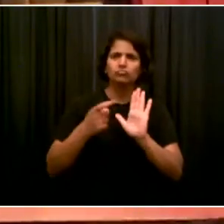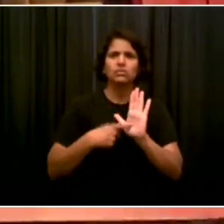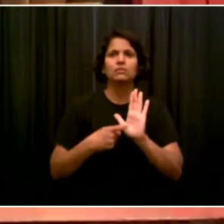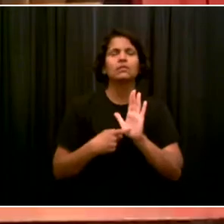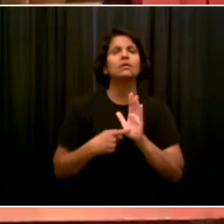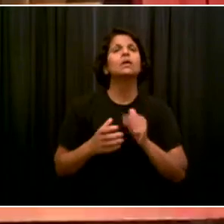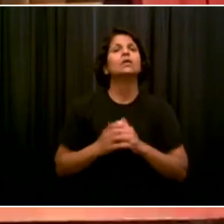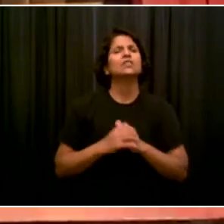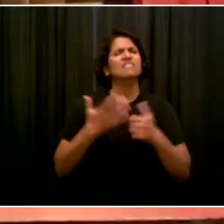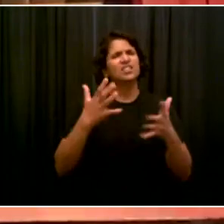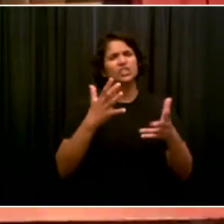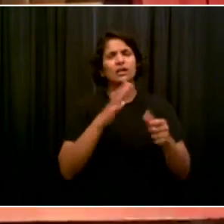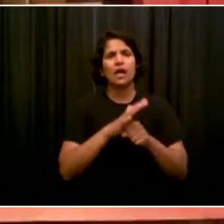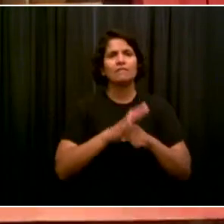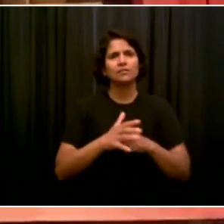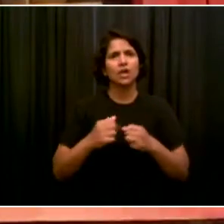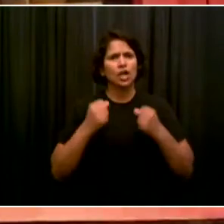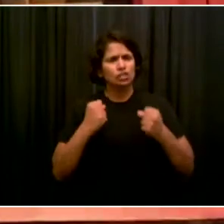having